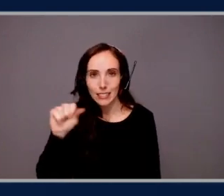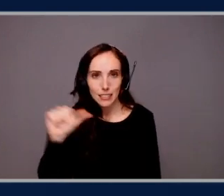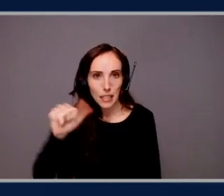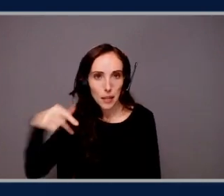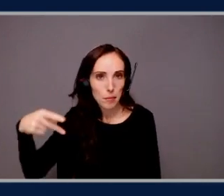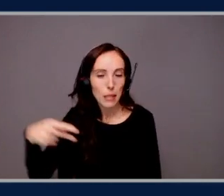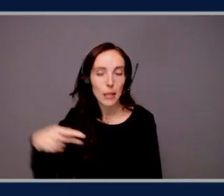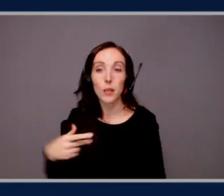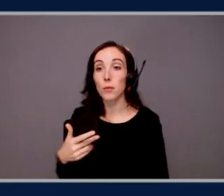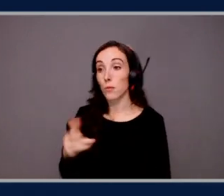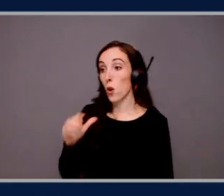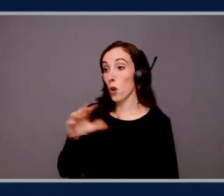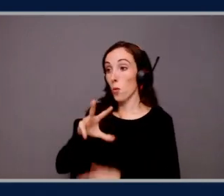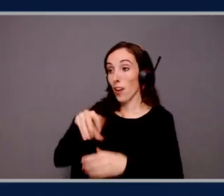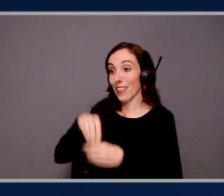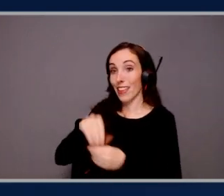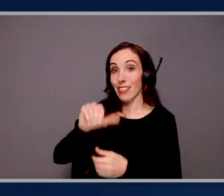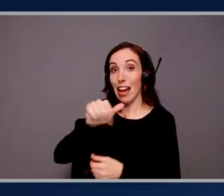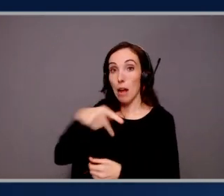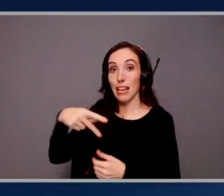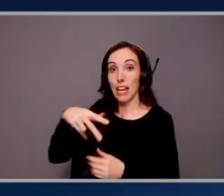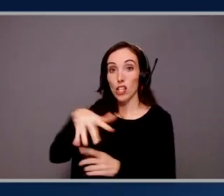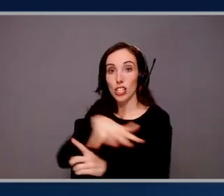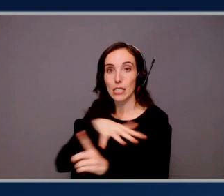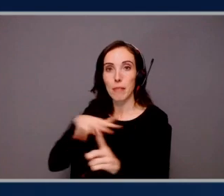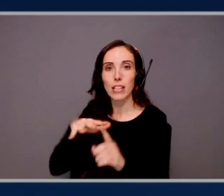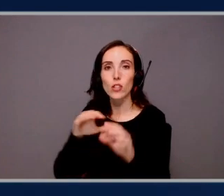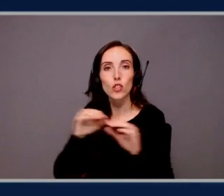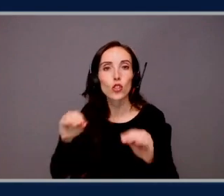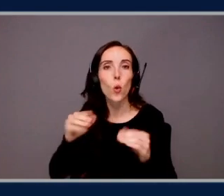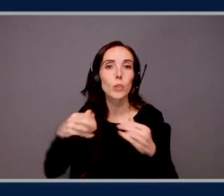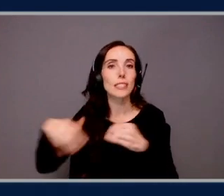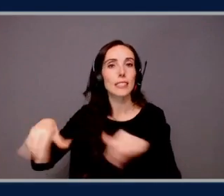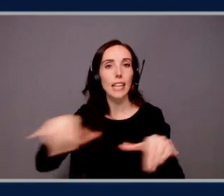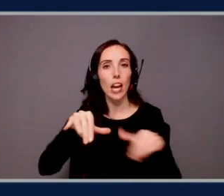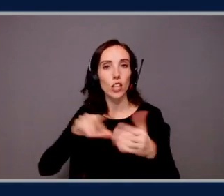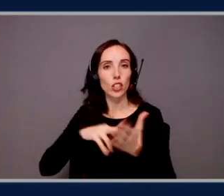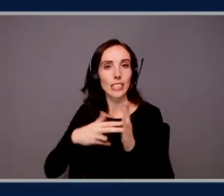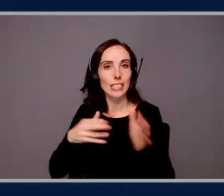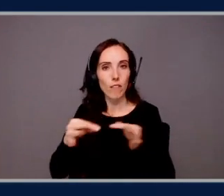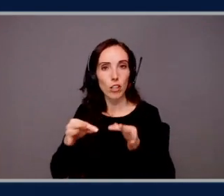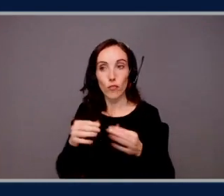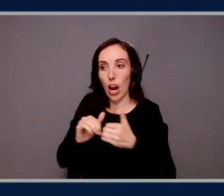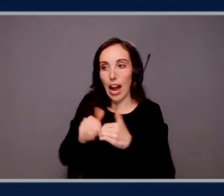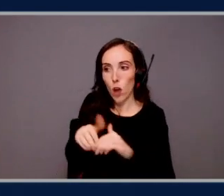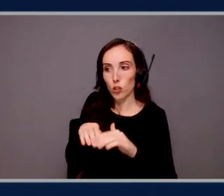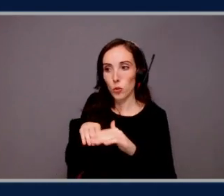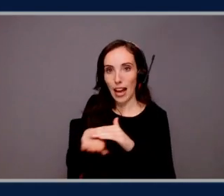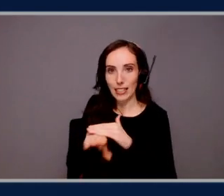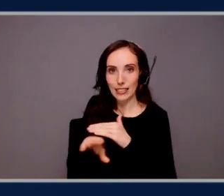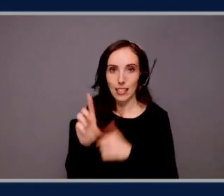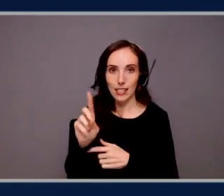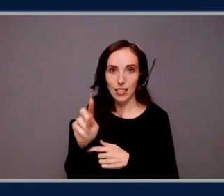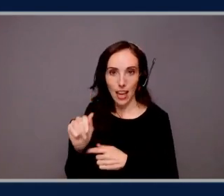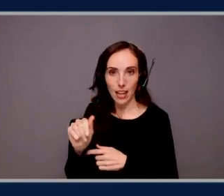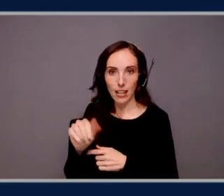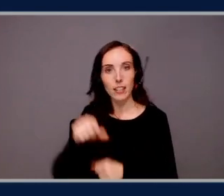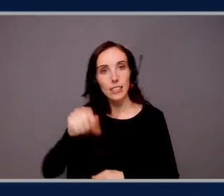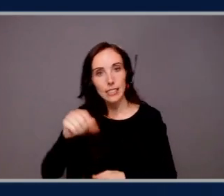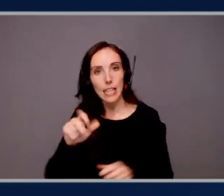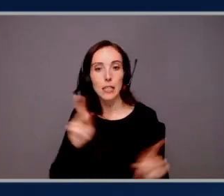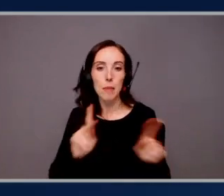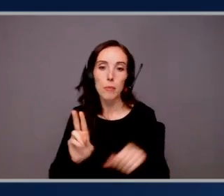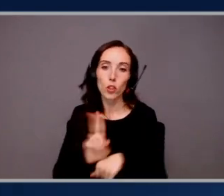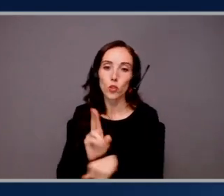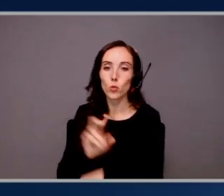there's usually there's no standard definition for how you access that data. Yes, everyone's using common protocols, REST APIs, things of